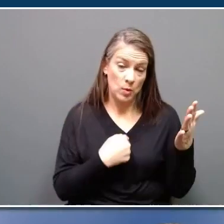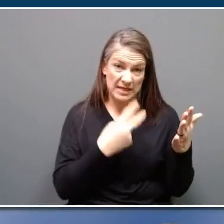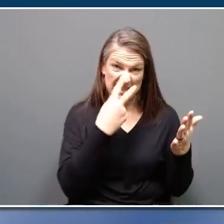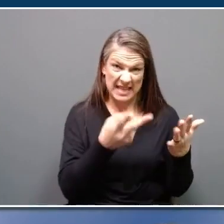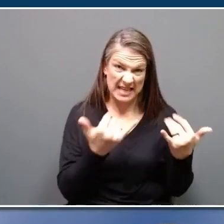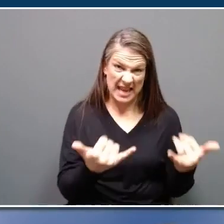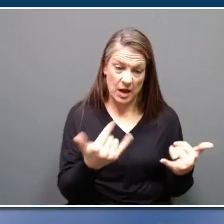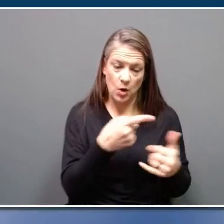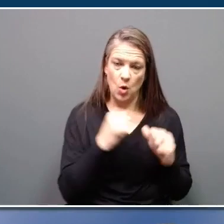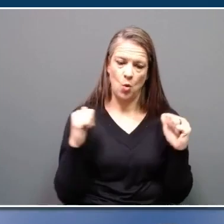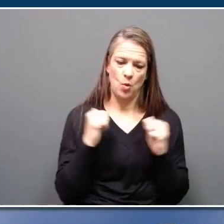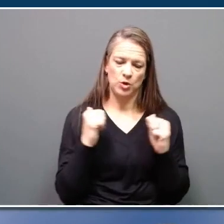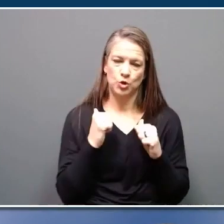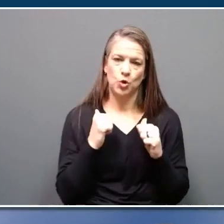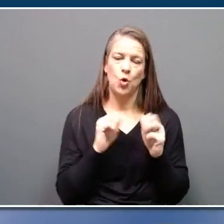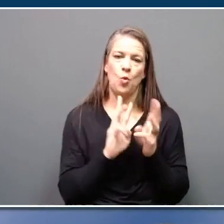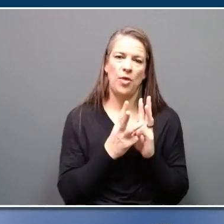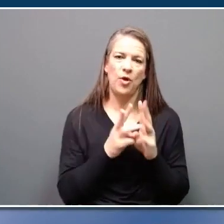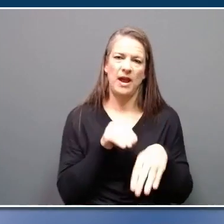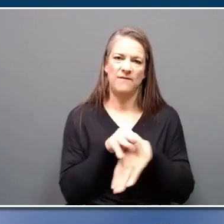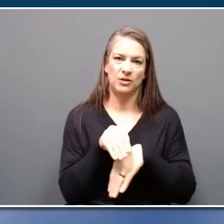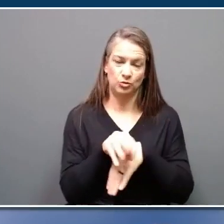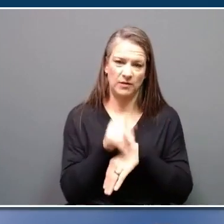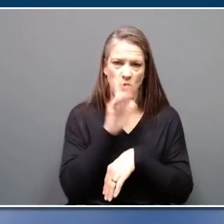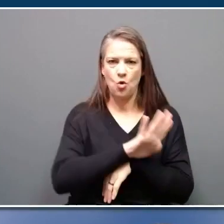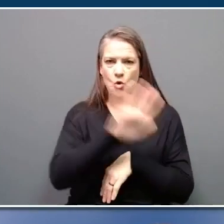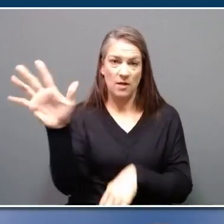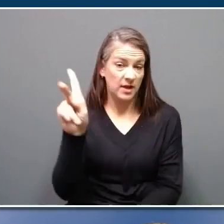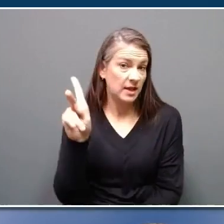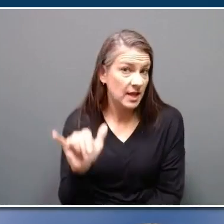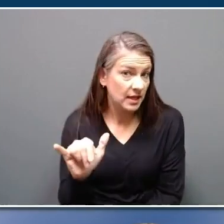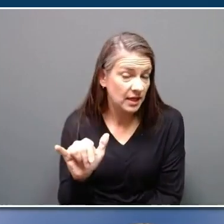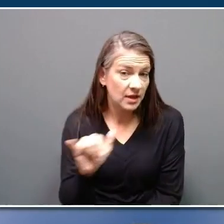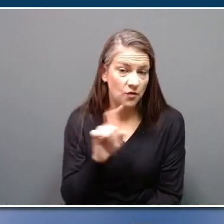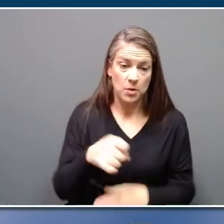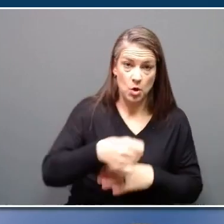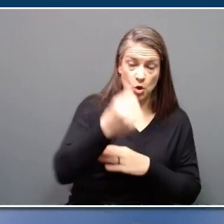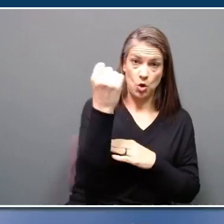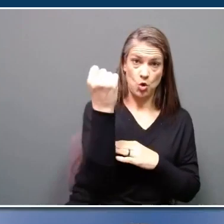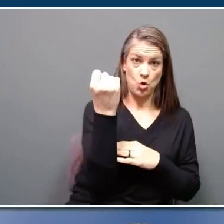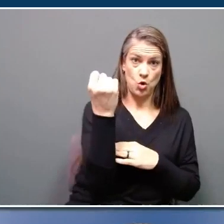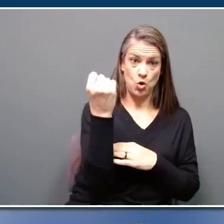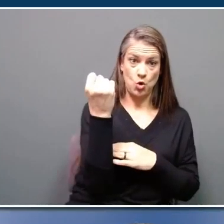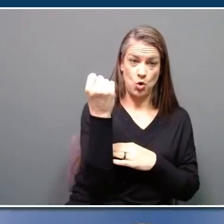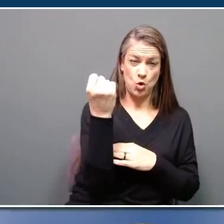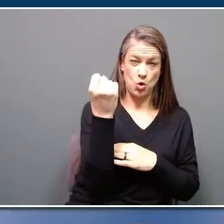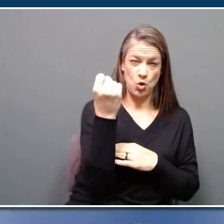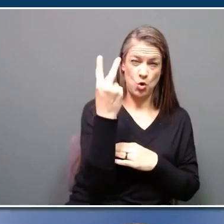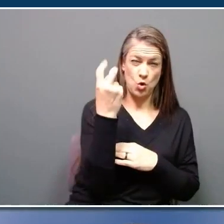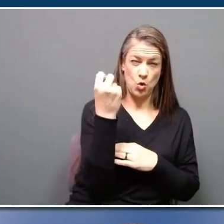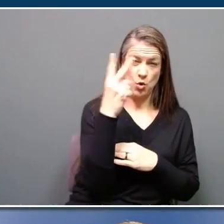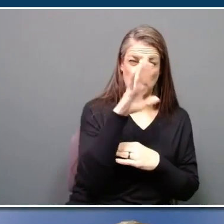winter weather advisory for just about all of Kentucky from noon Eastern today to 7